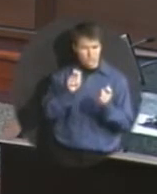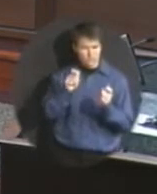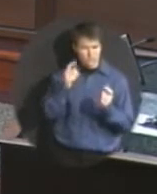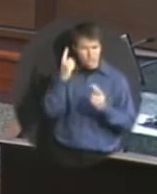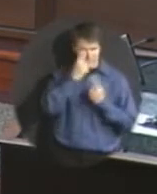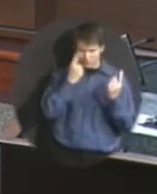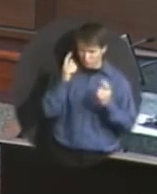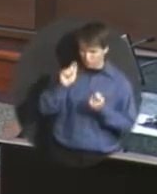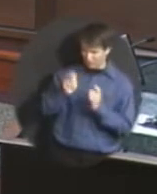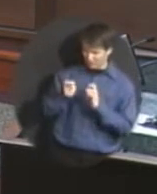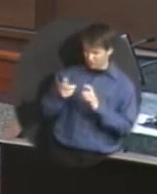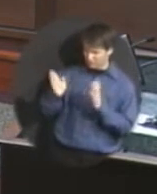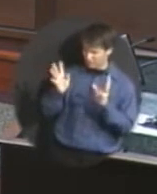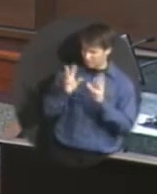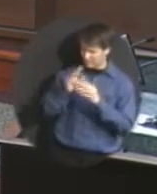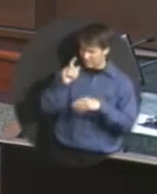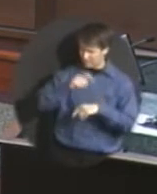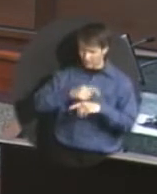times?